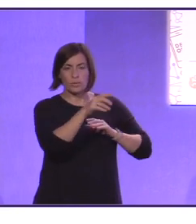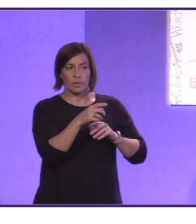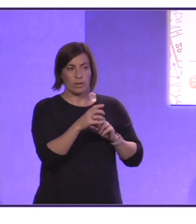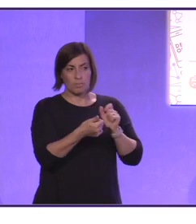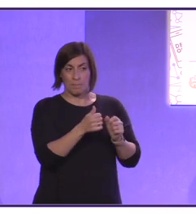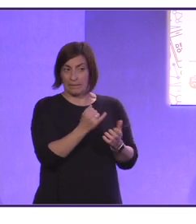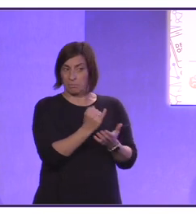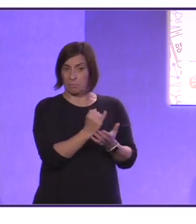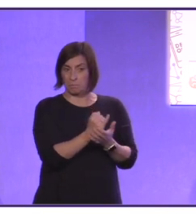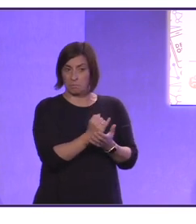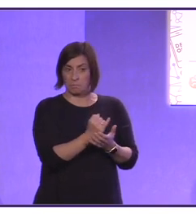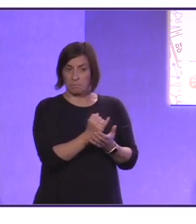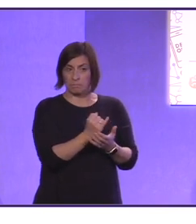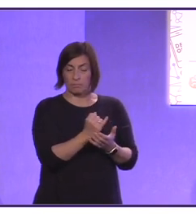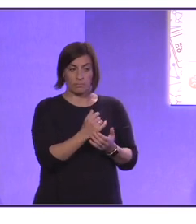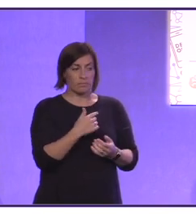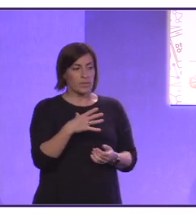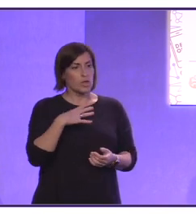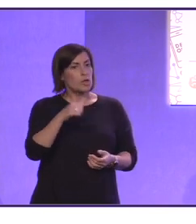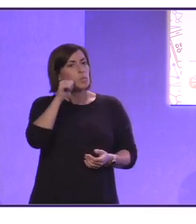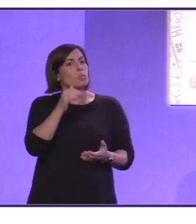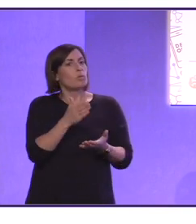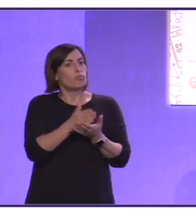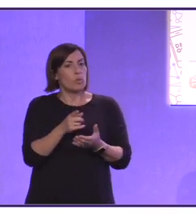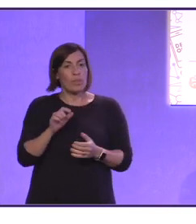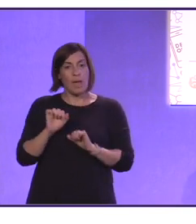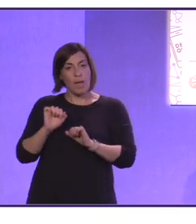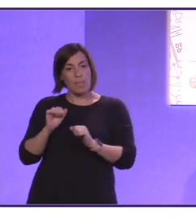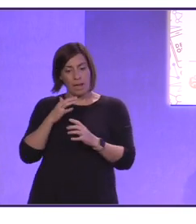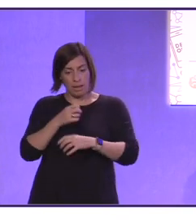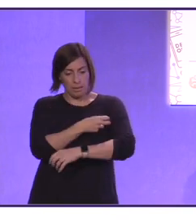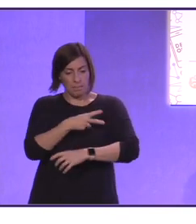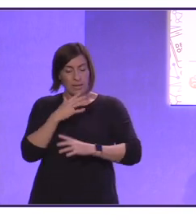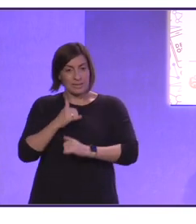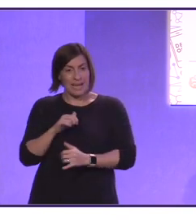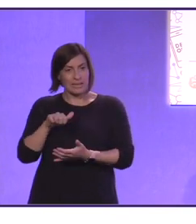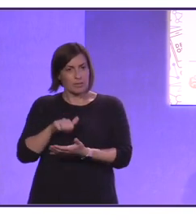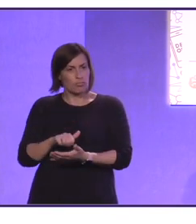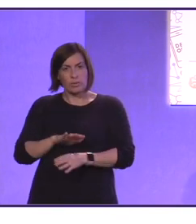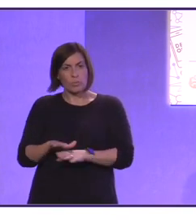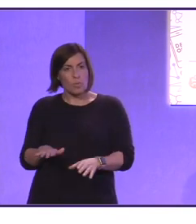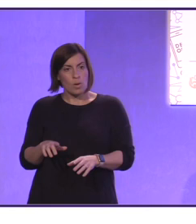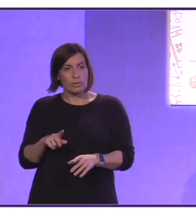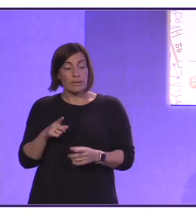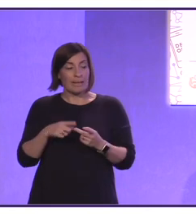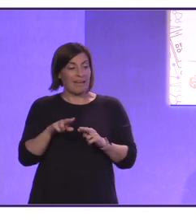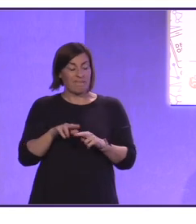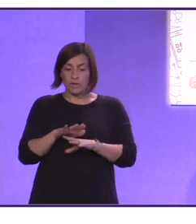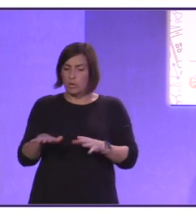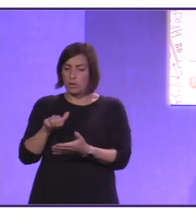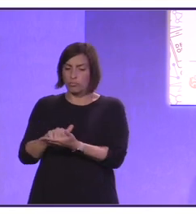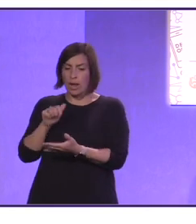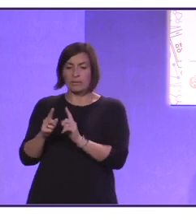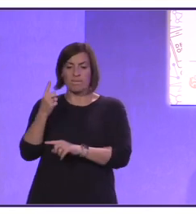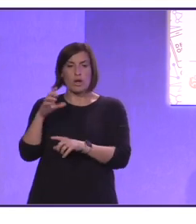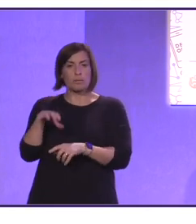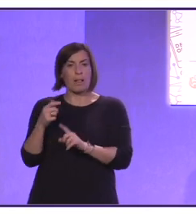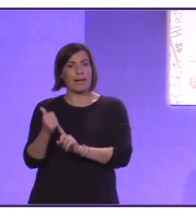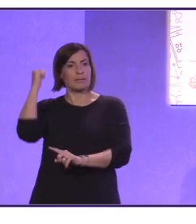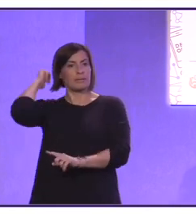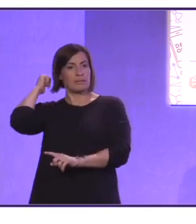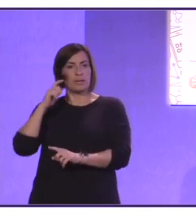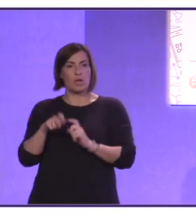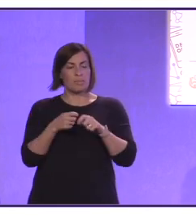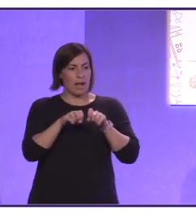this trial because I want to know the truth. I want someone to tell me exactly what happened because it seems outrageous that that could happen in